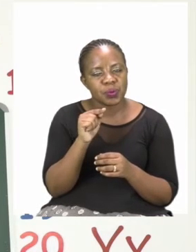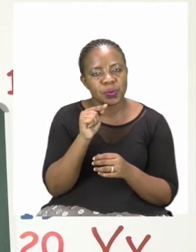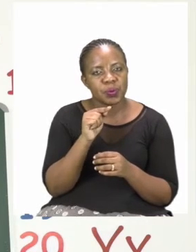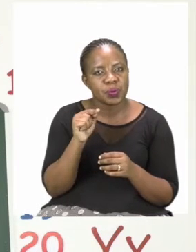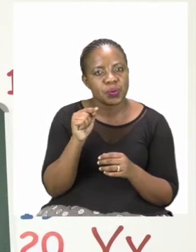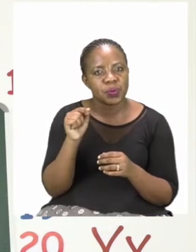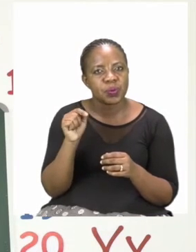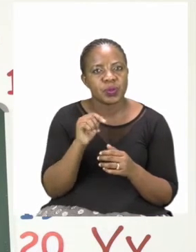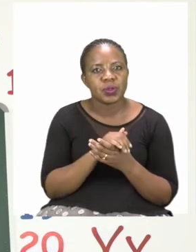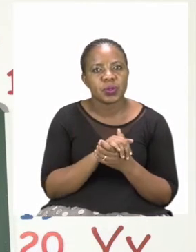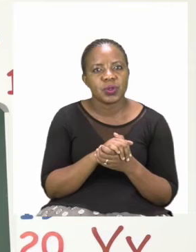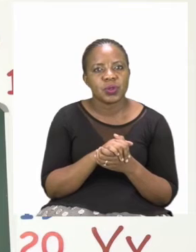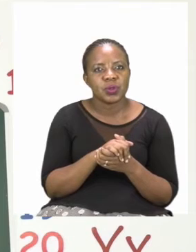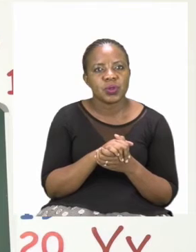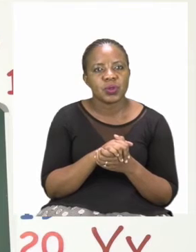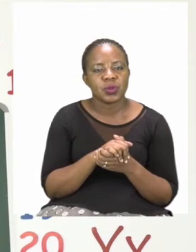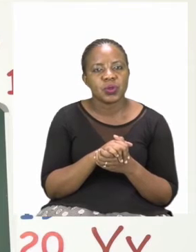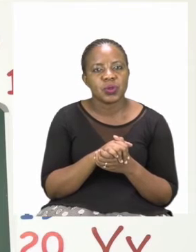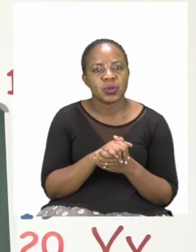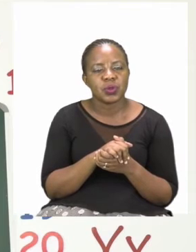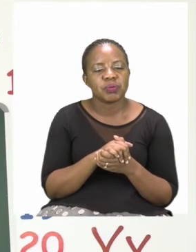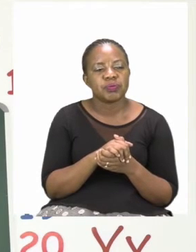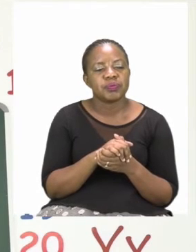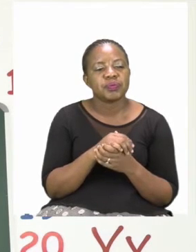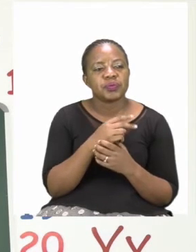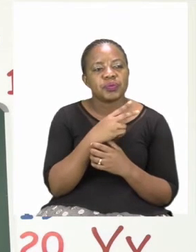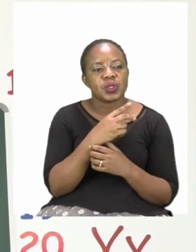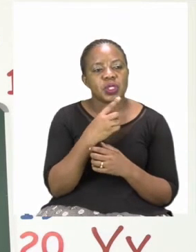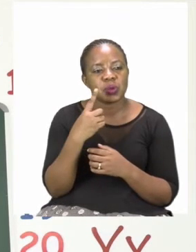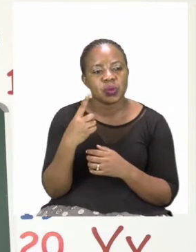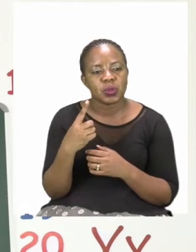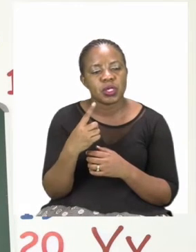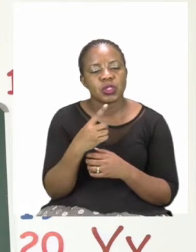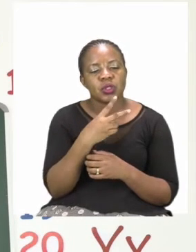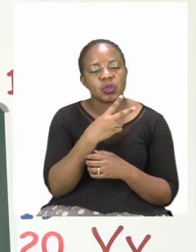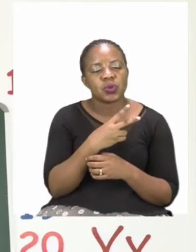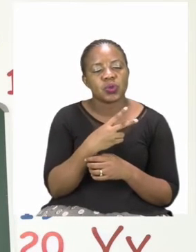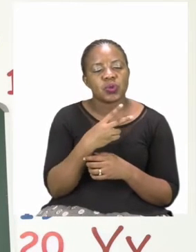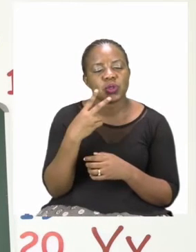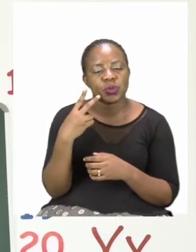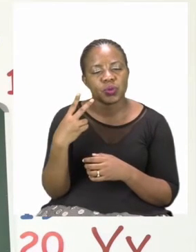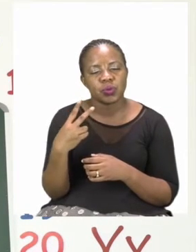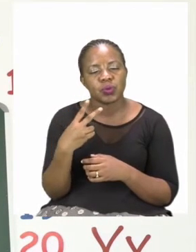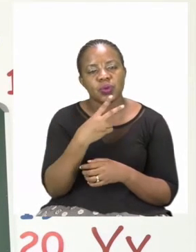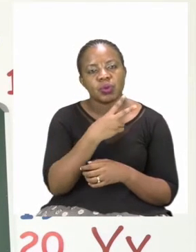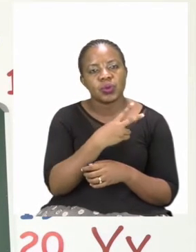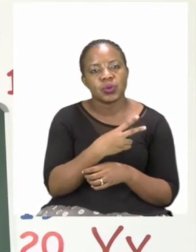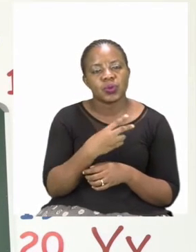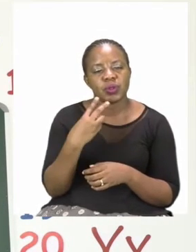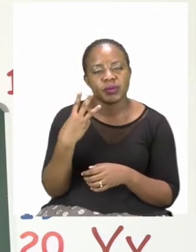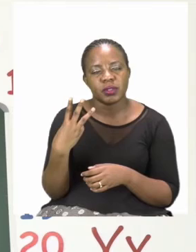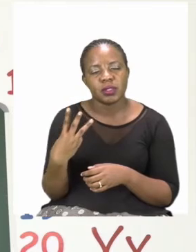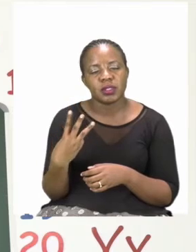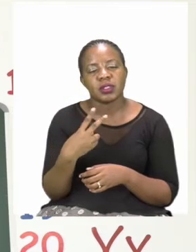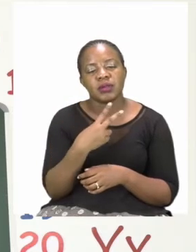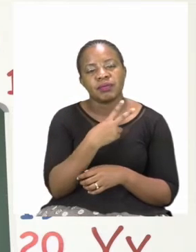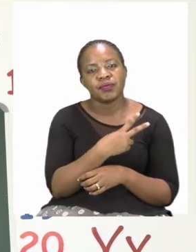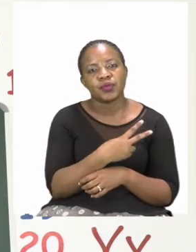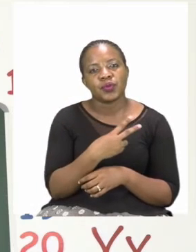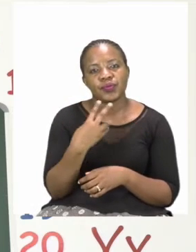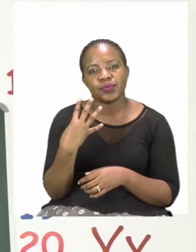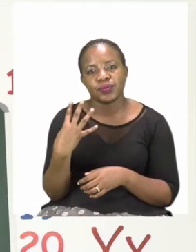count with me. 21, 22, 23,